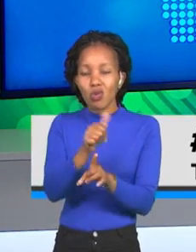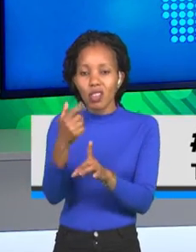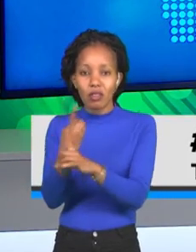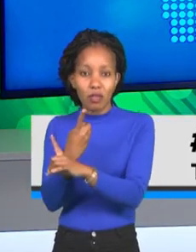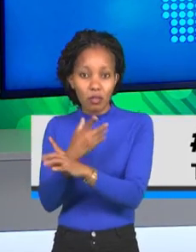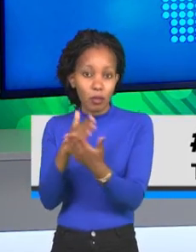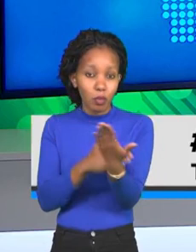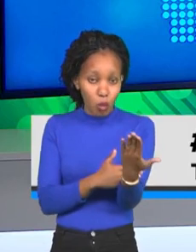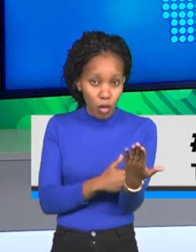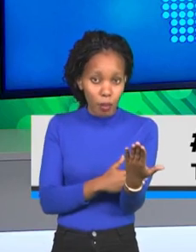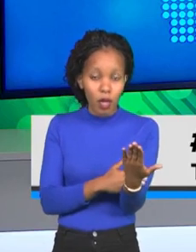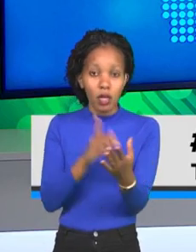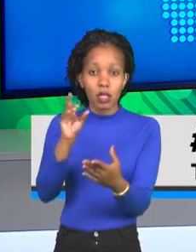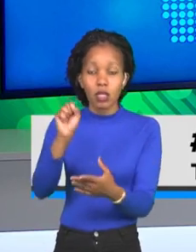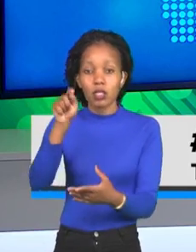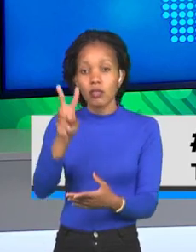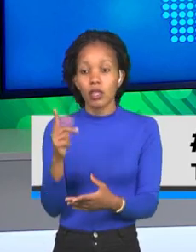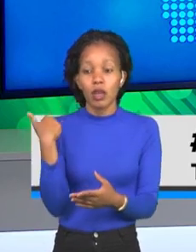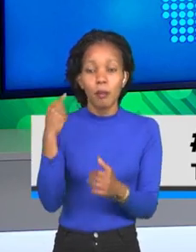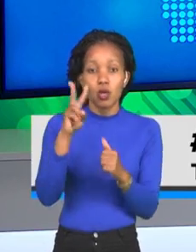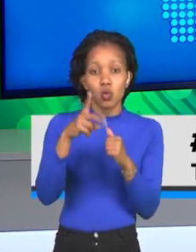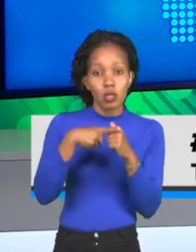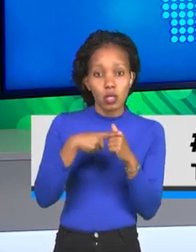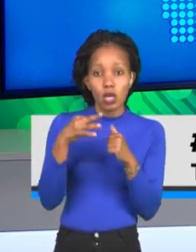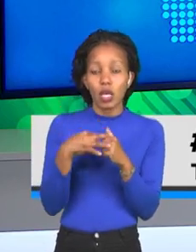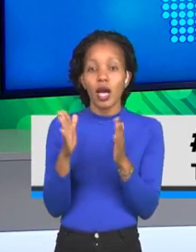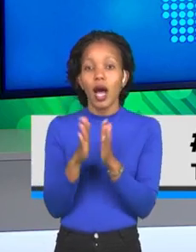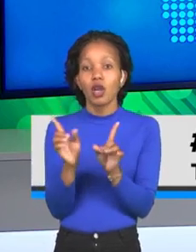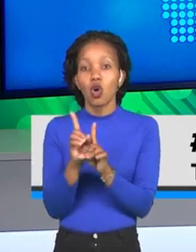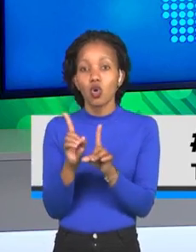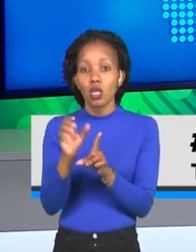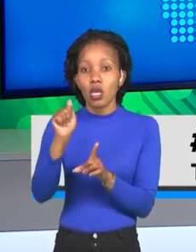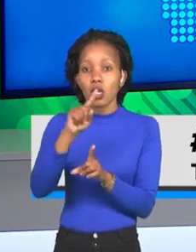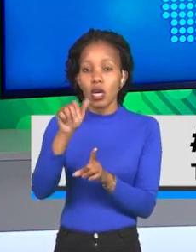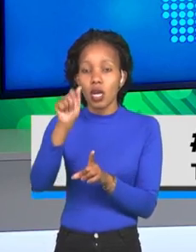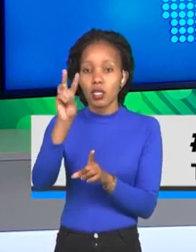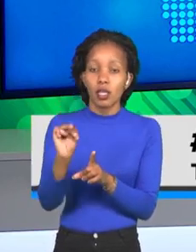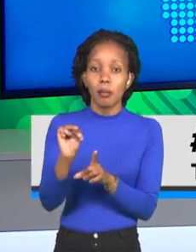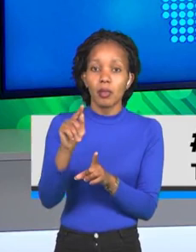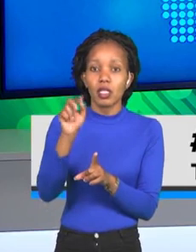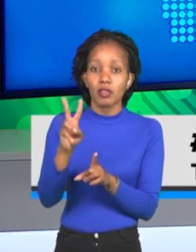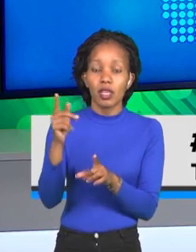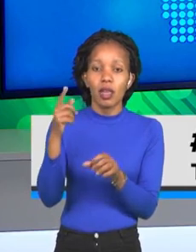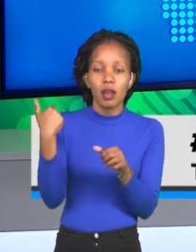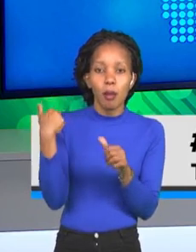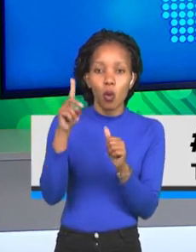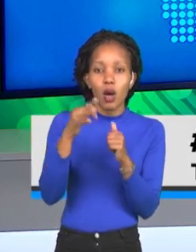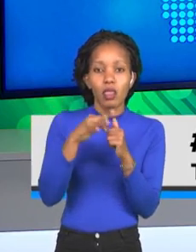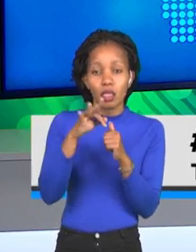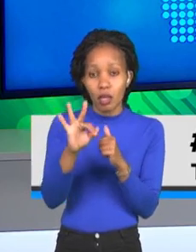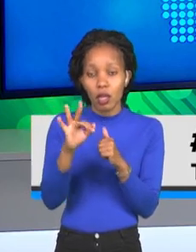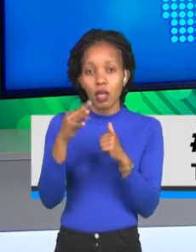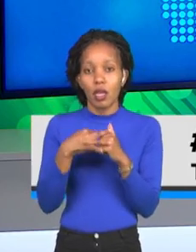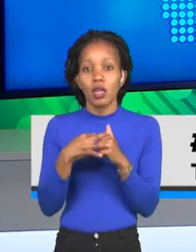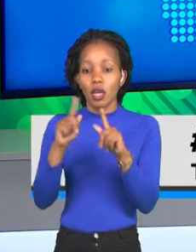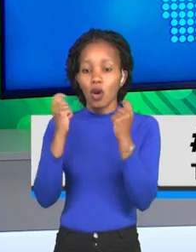of other programs on DSTV Channel 268 and on Azam TV Channel 138. On behalf of the